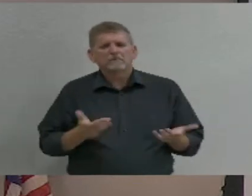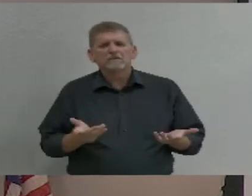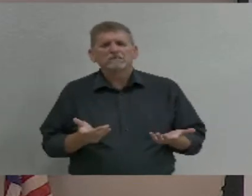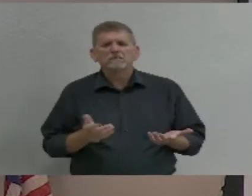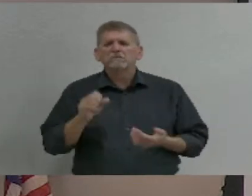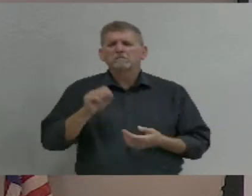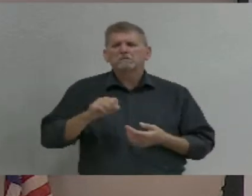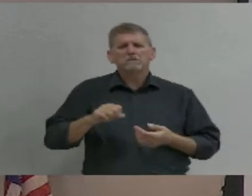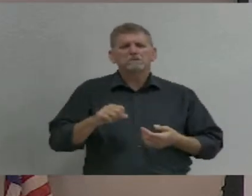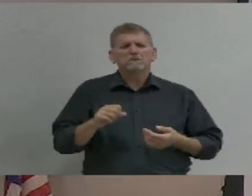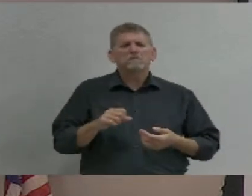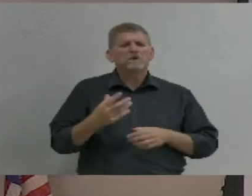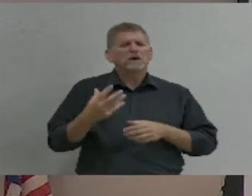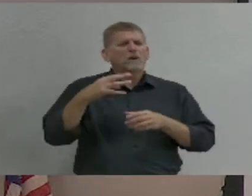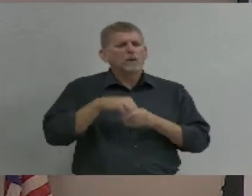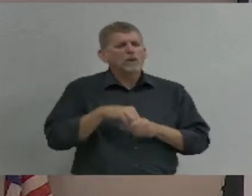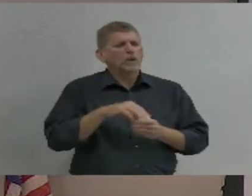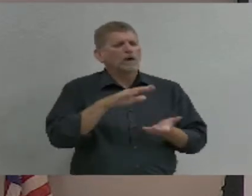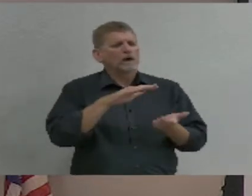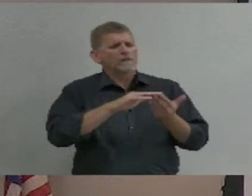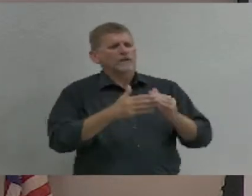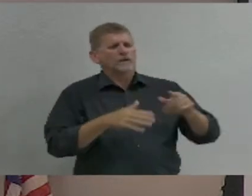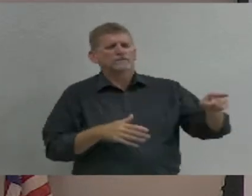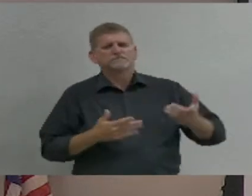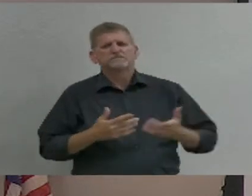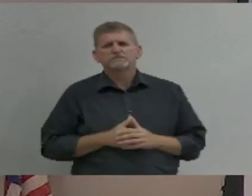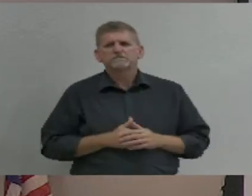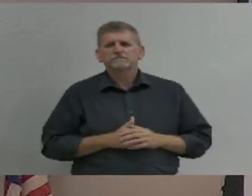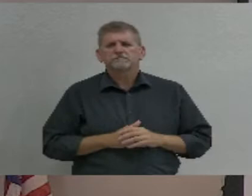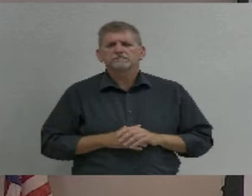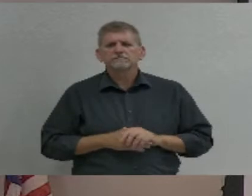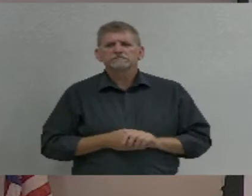of our community and would impact the community.